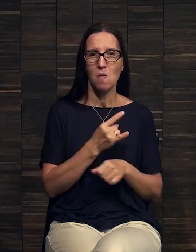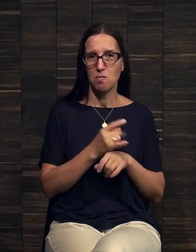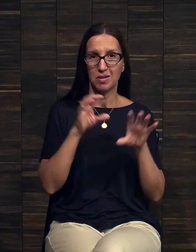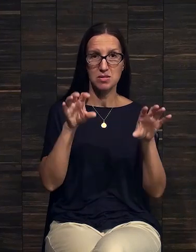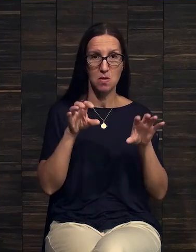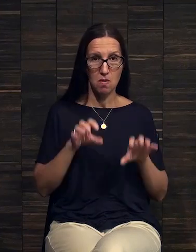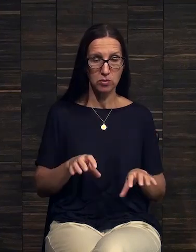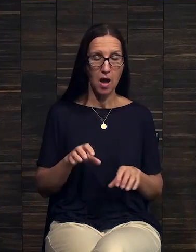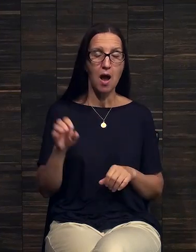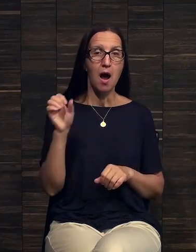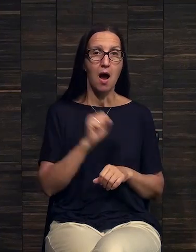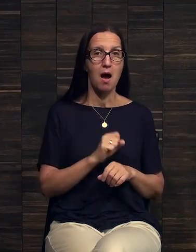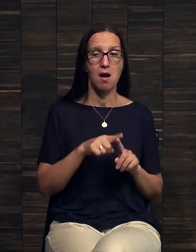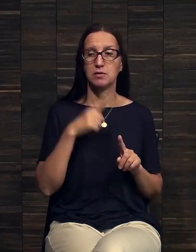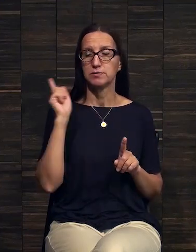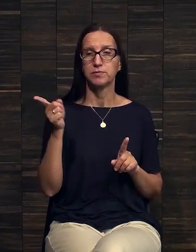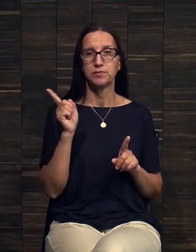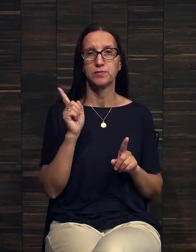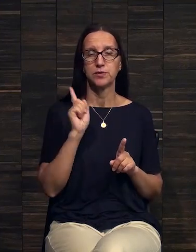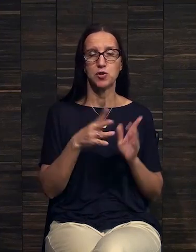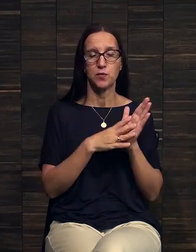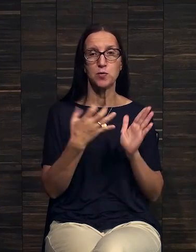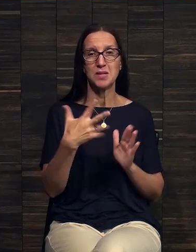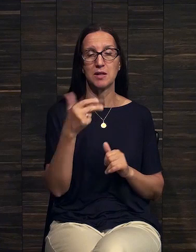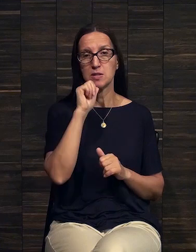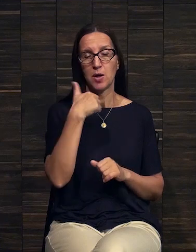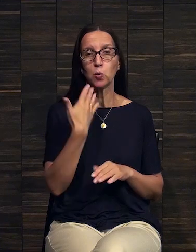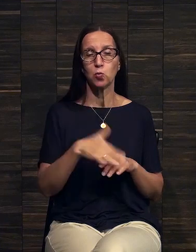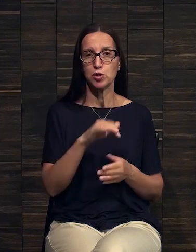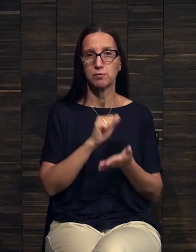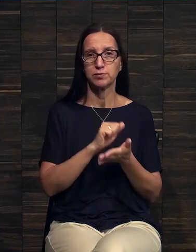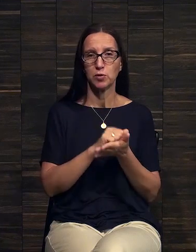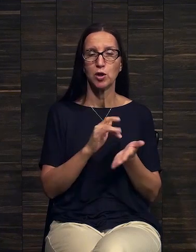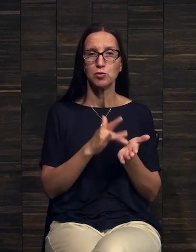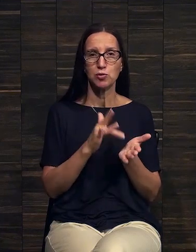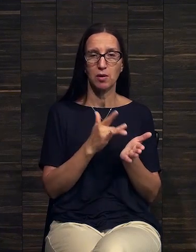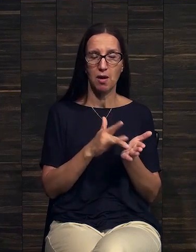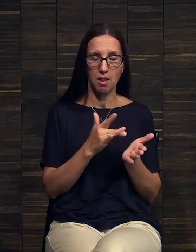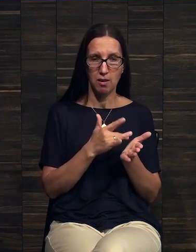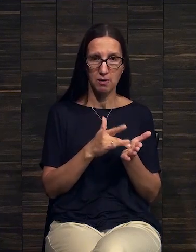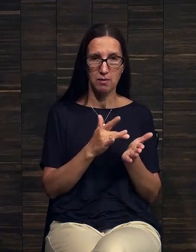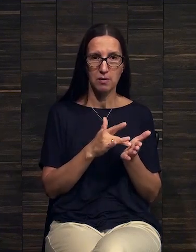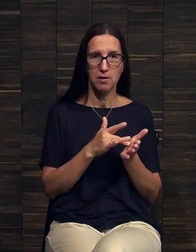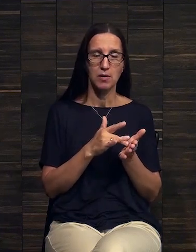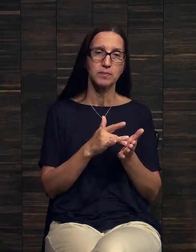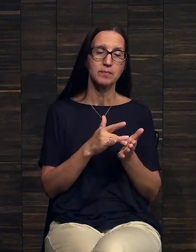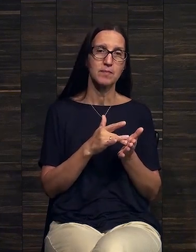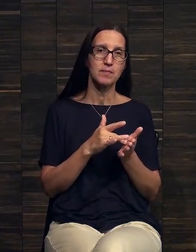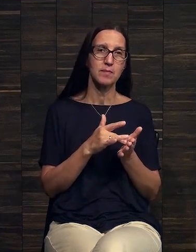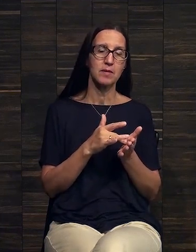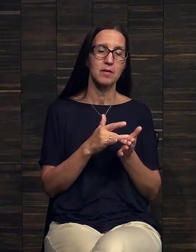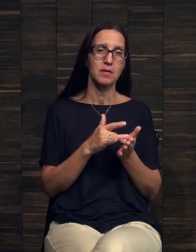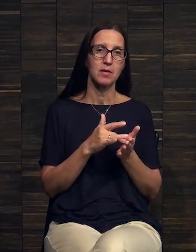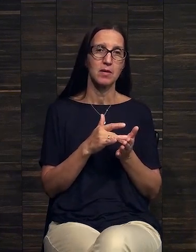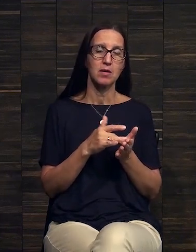2 years past since the comic code was adopted. So this is 1953 Weird